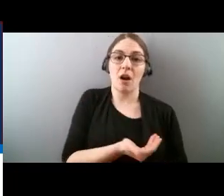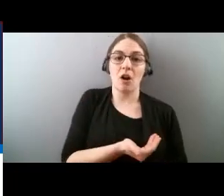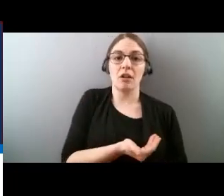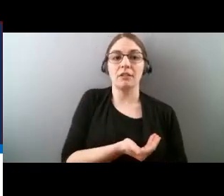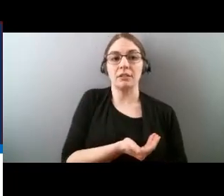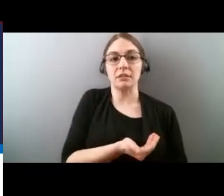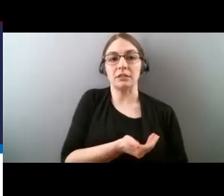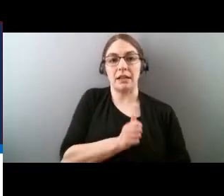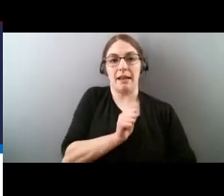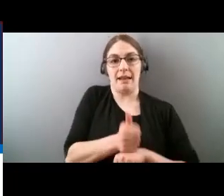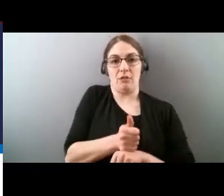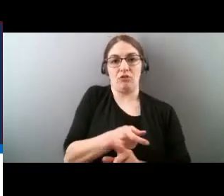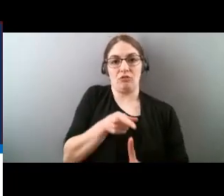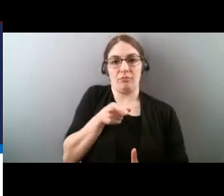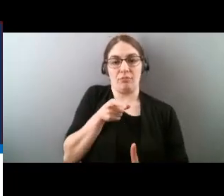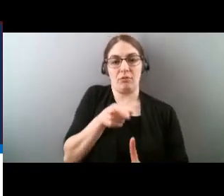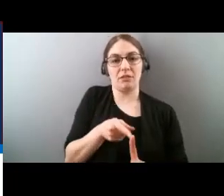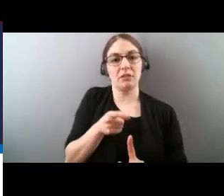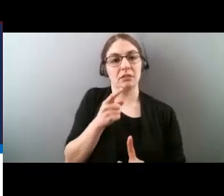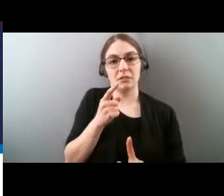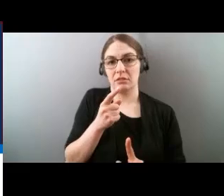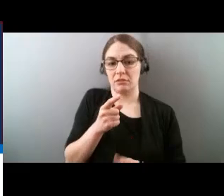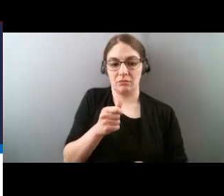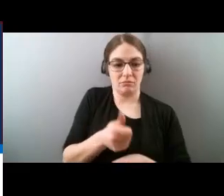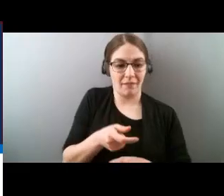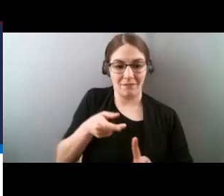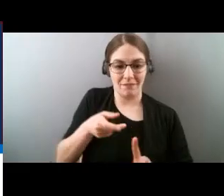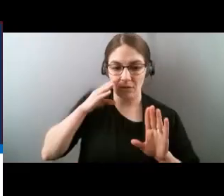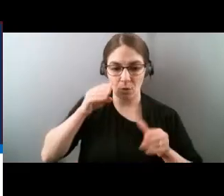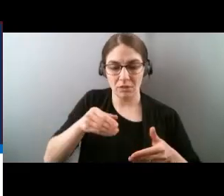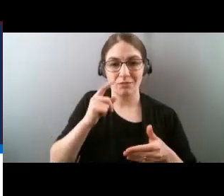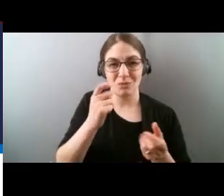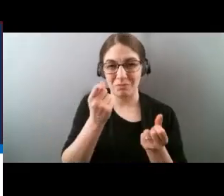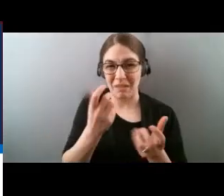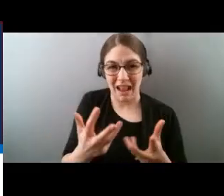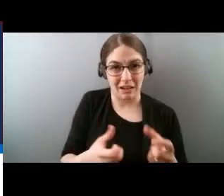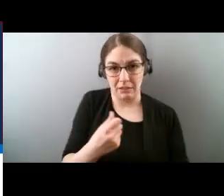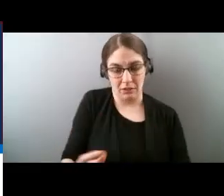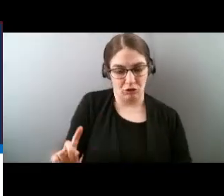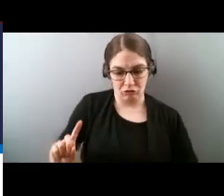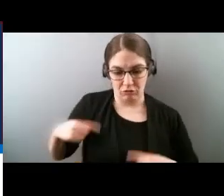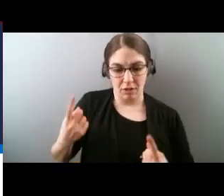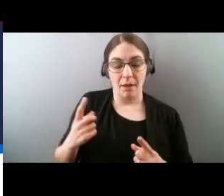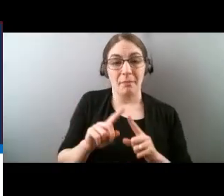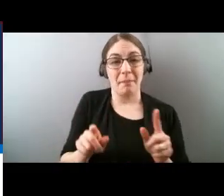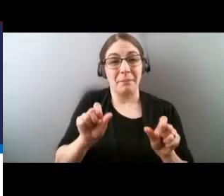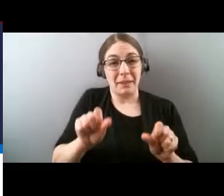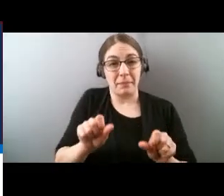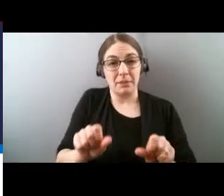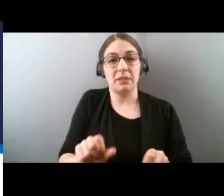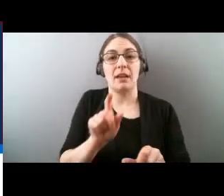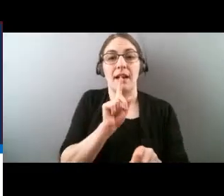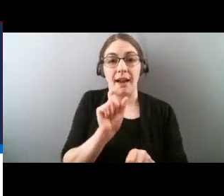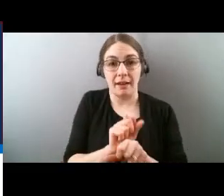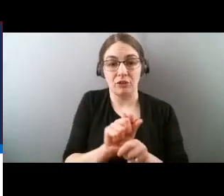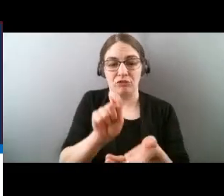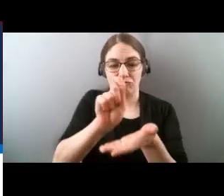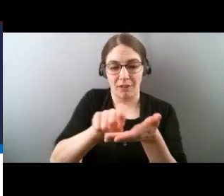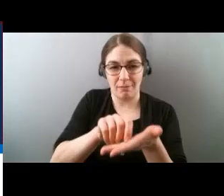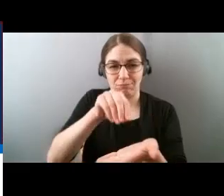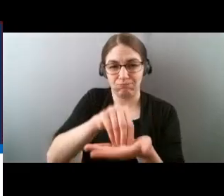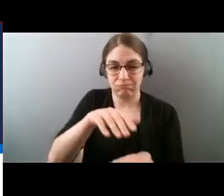points for decades, by being able to put it into written form in